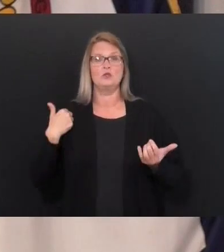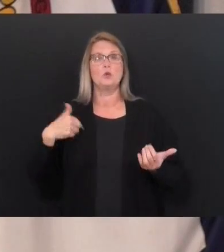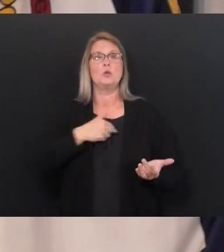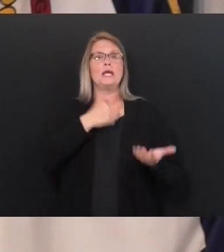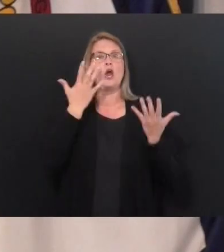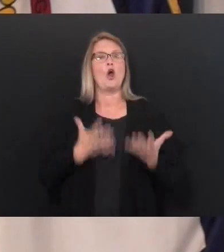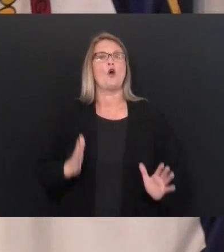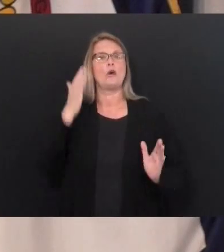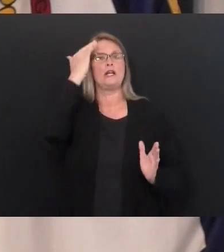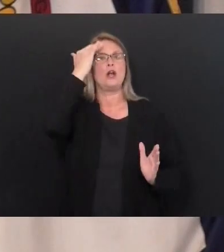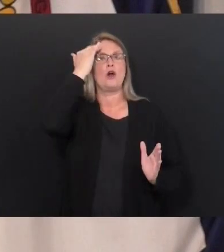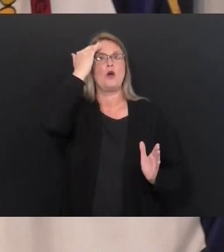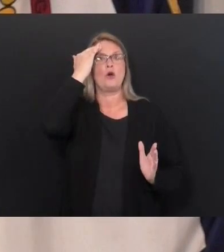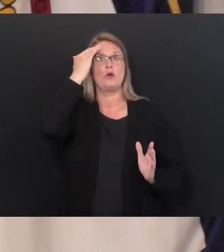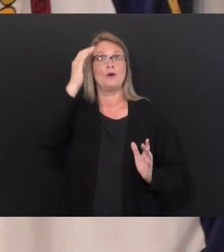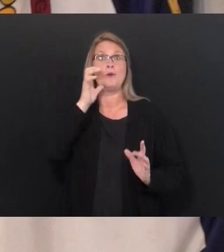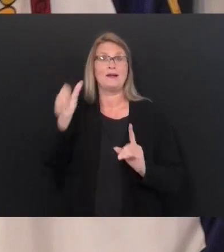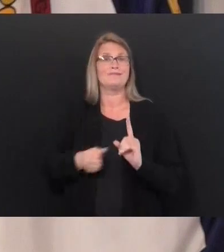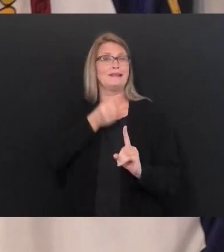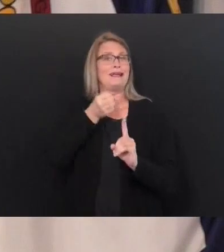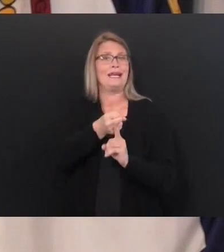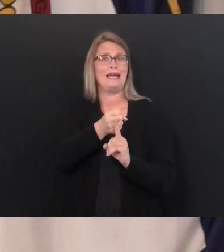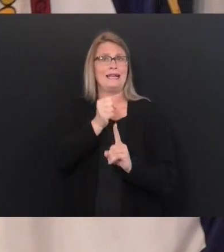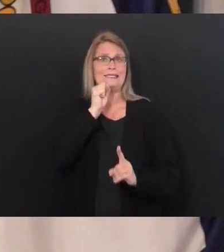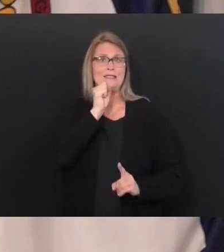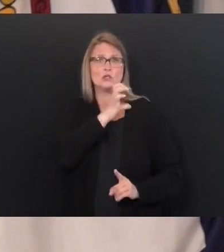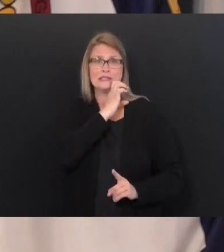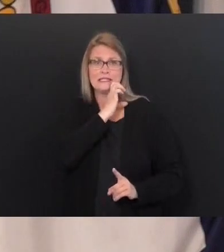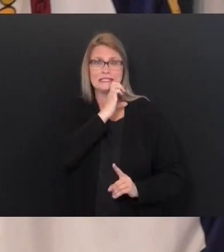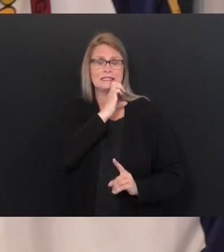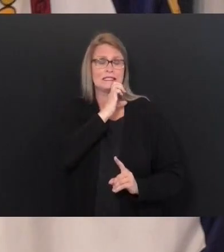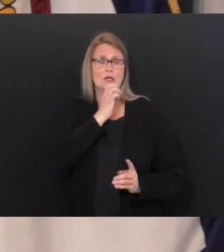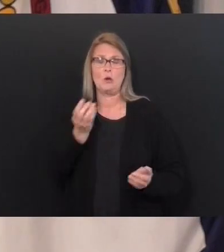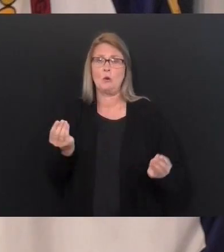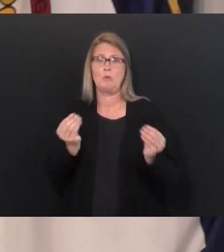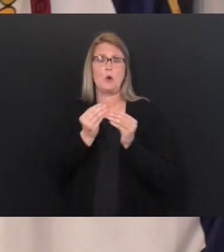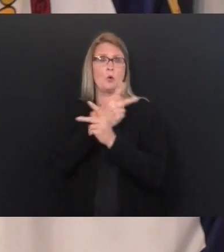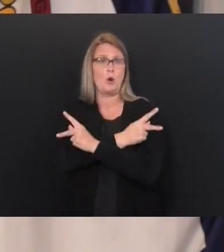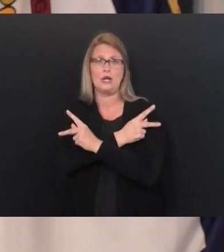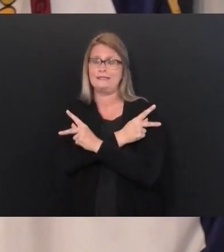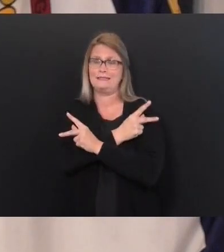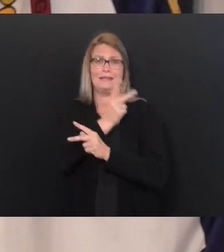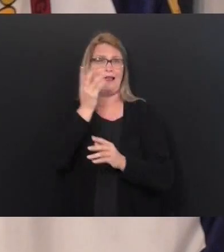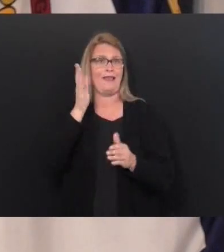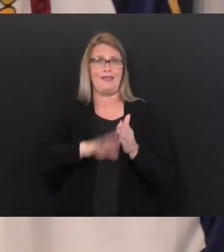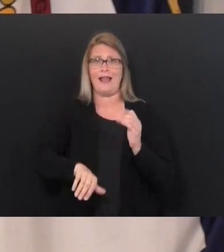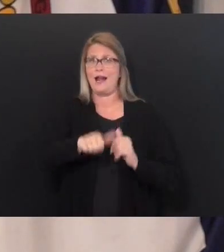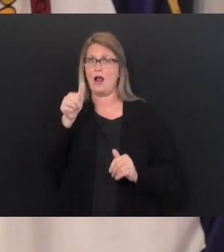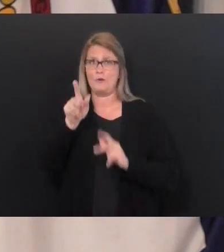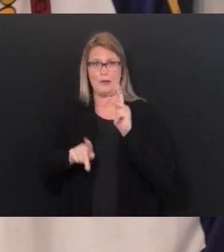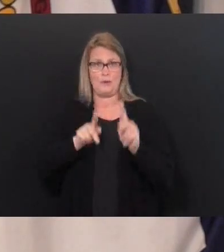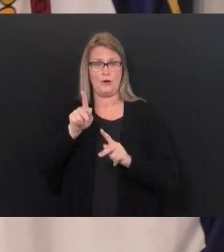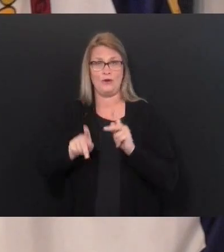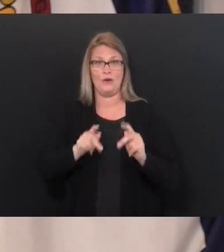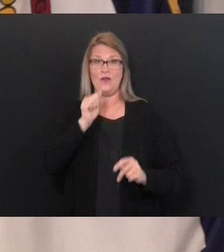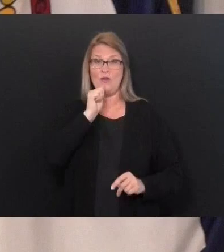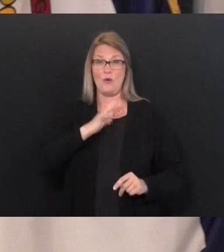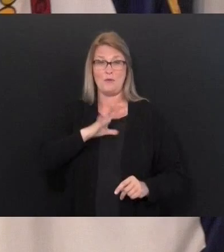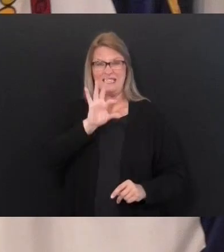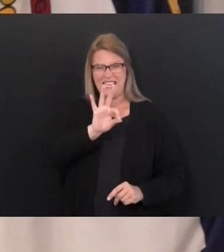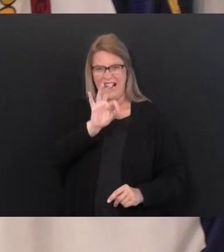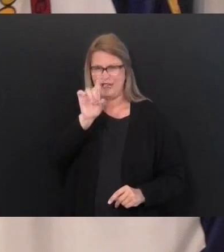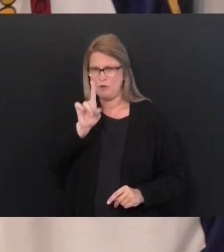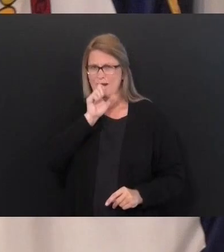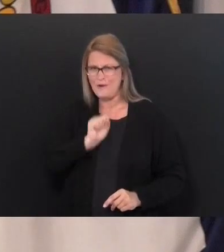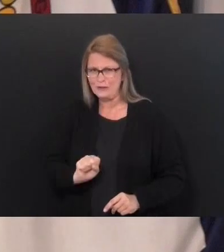this disease attacks the elderly far more than anyone else. The lady that we lost today, a